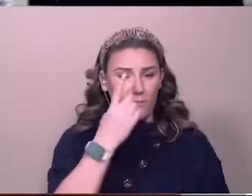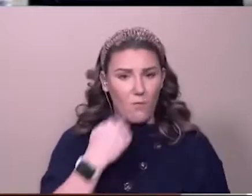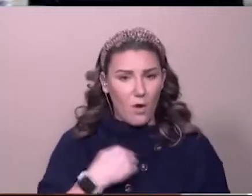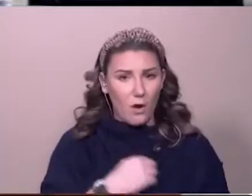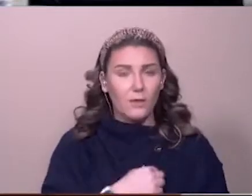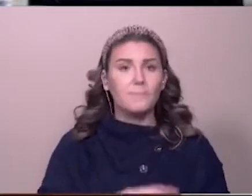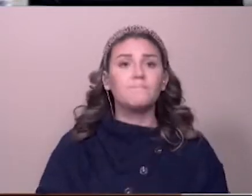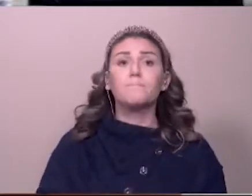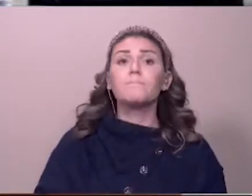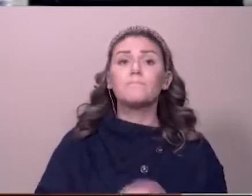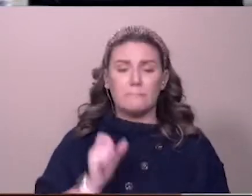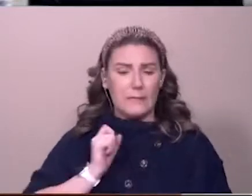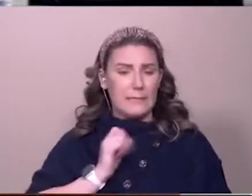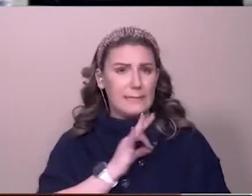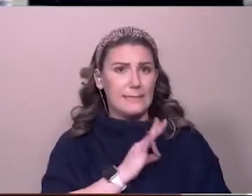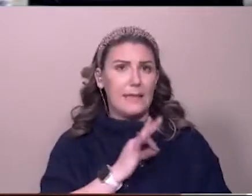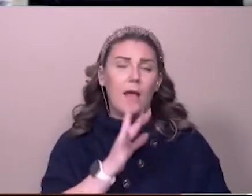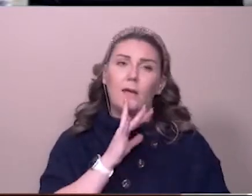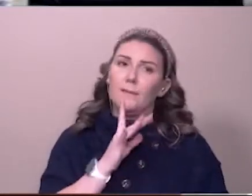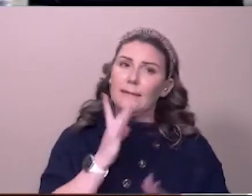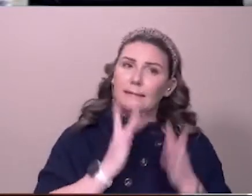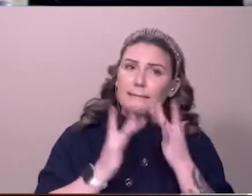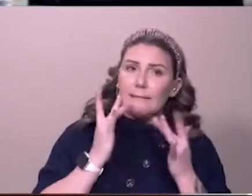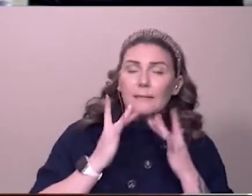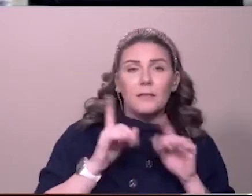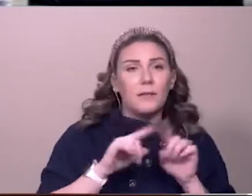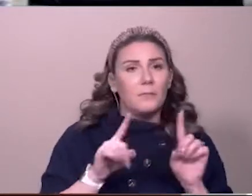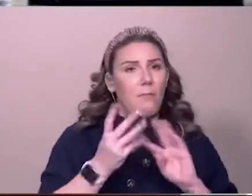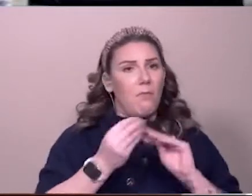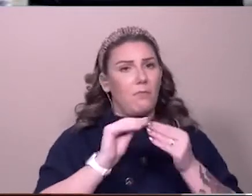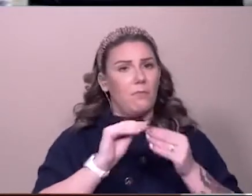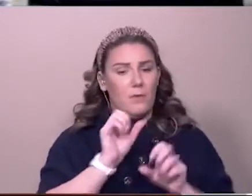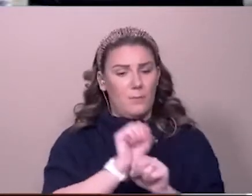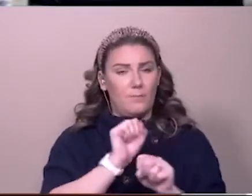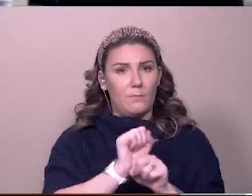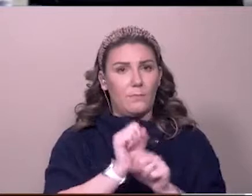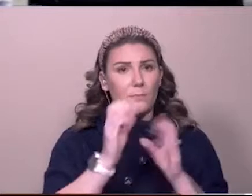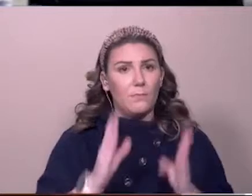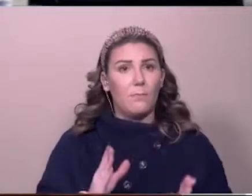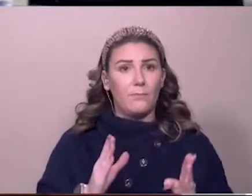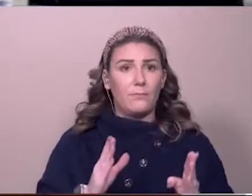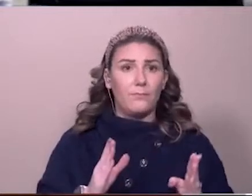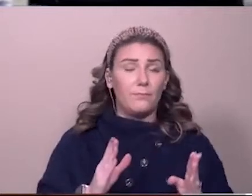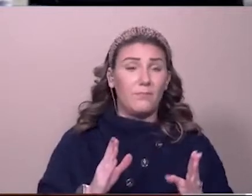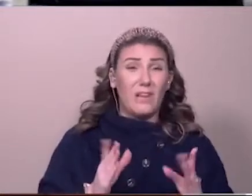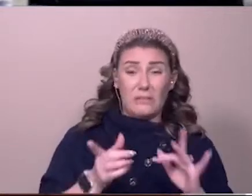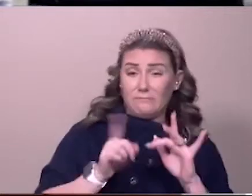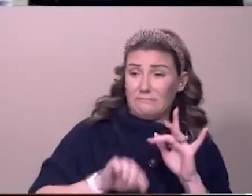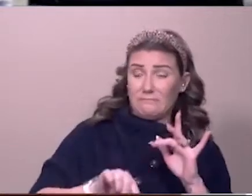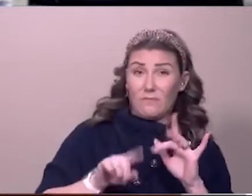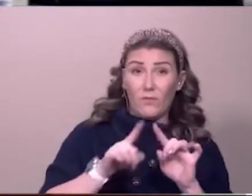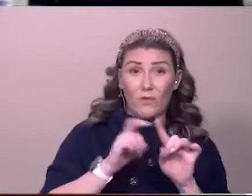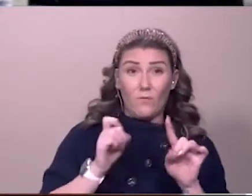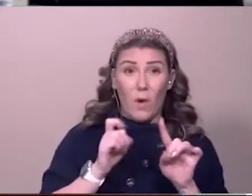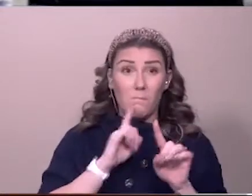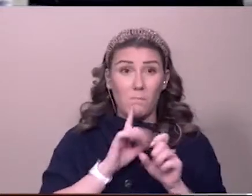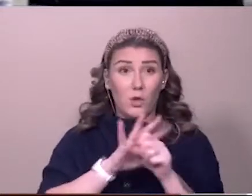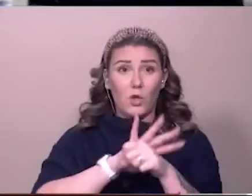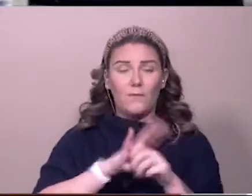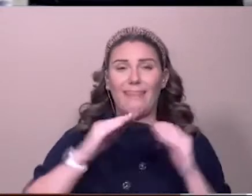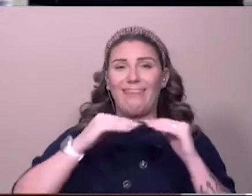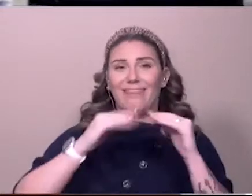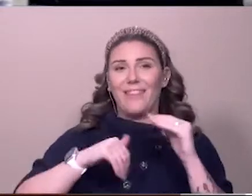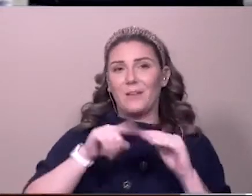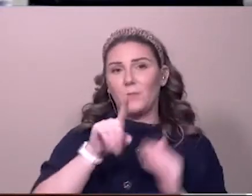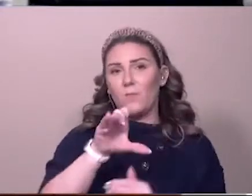our staffing remains tight, but our number of employees currently out related to COVID is now less than 100 and does